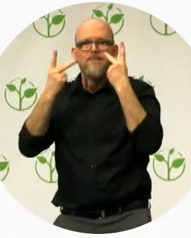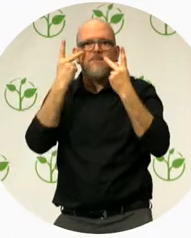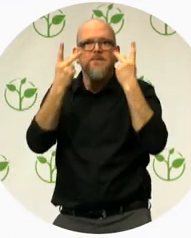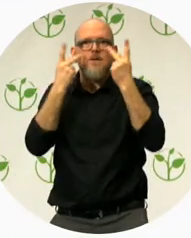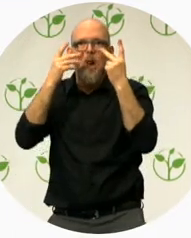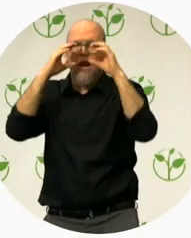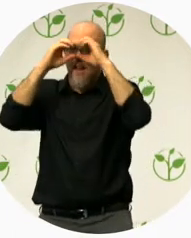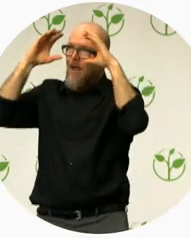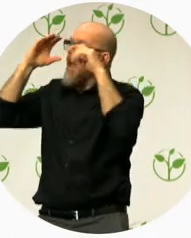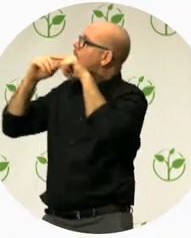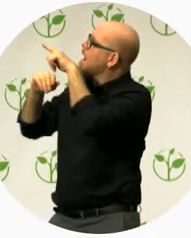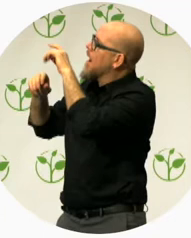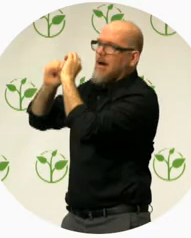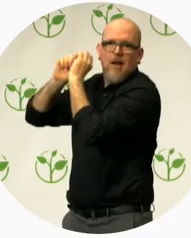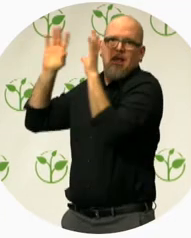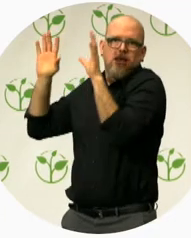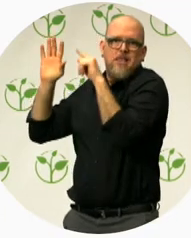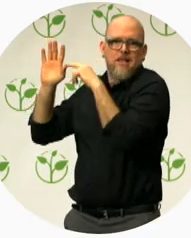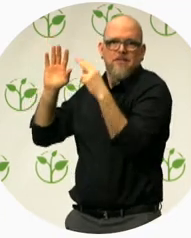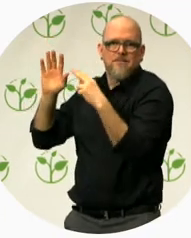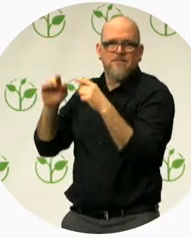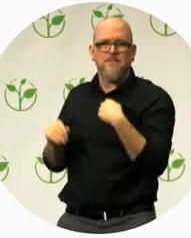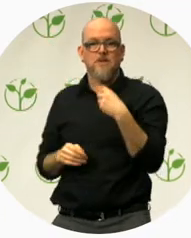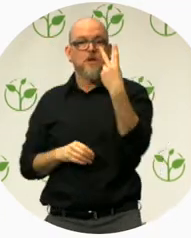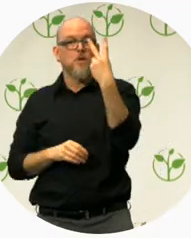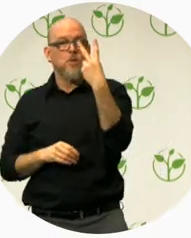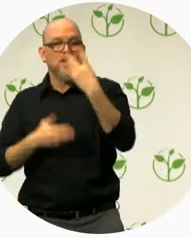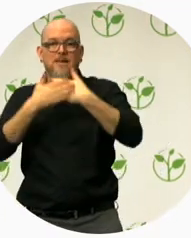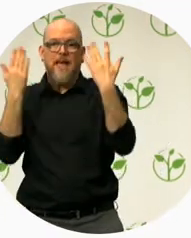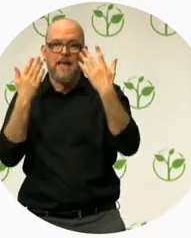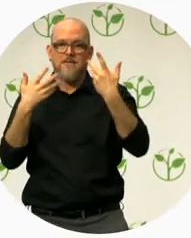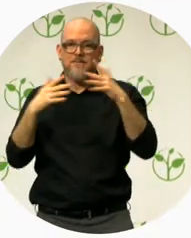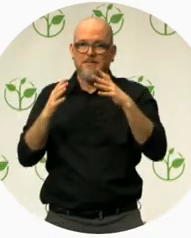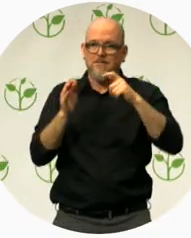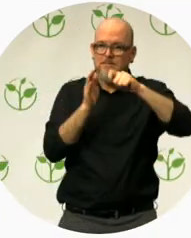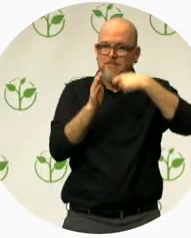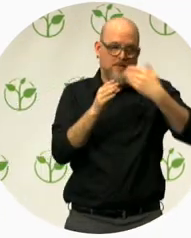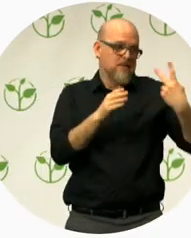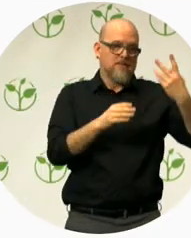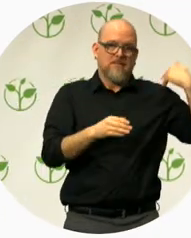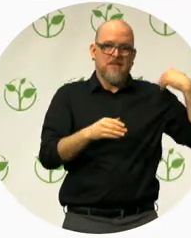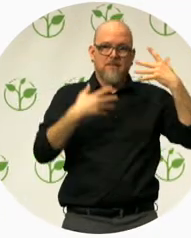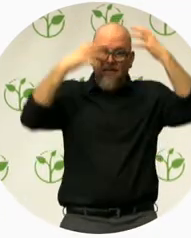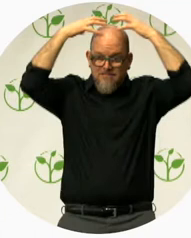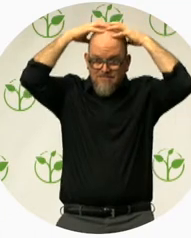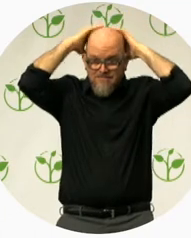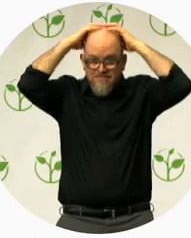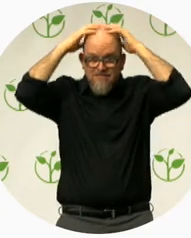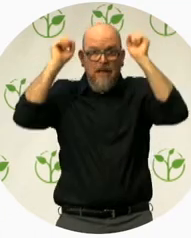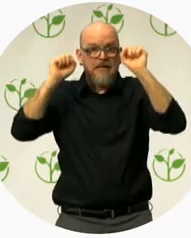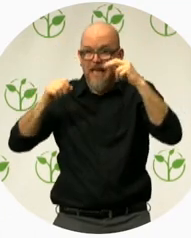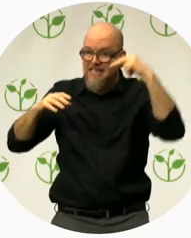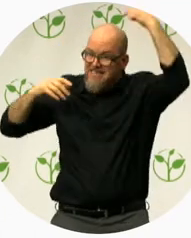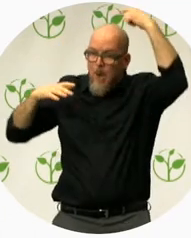ago for us, and Rodrigo, please tell us why we see your brain now. Yeah, Michael, is it possible to show the Formula